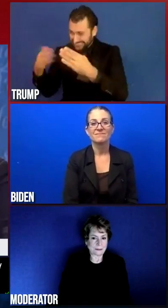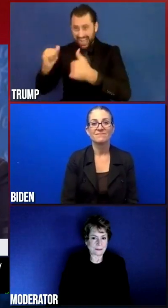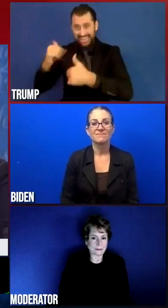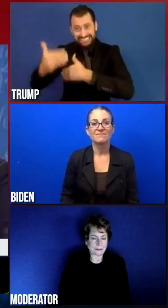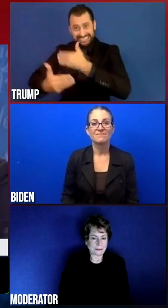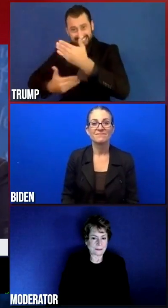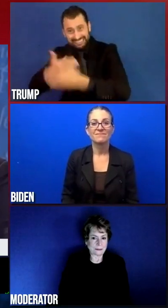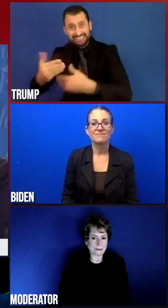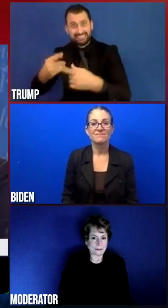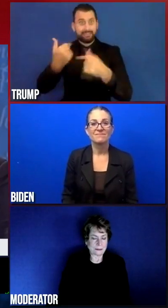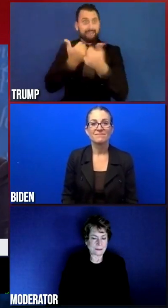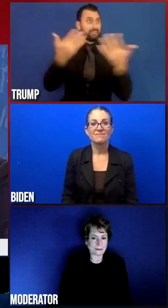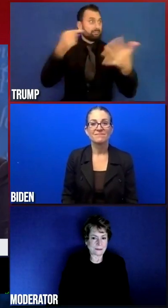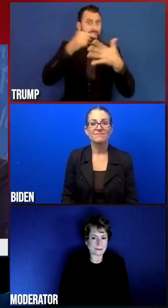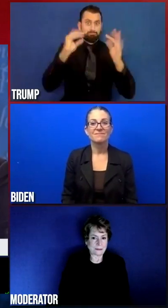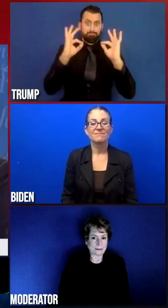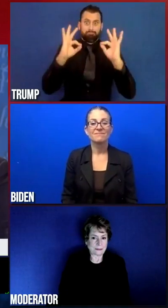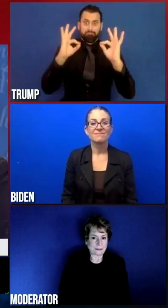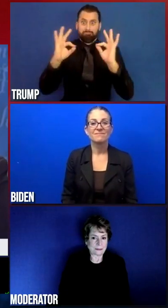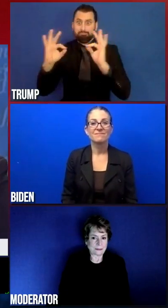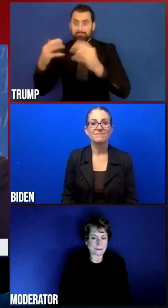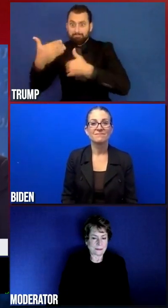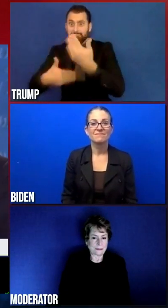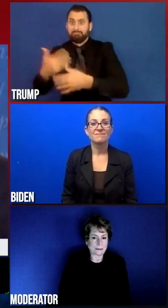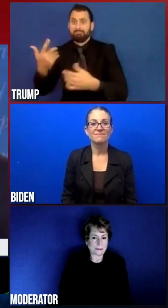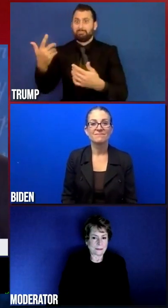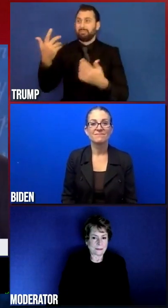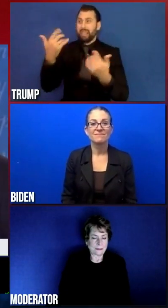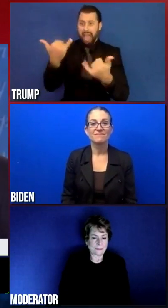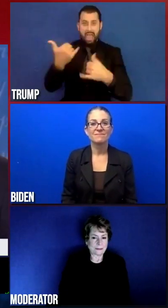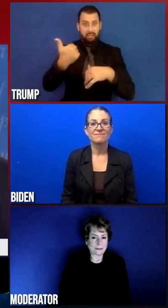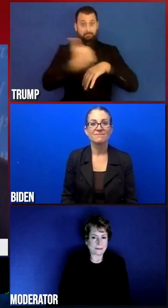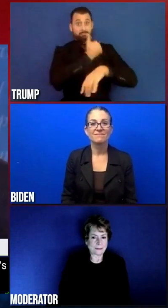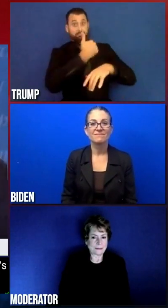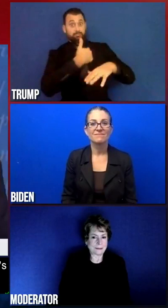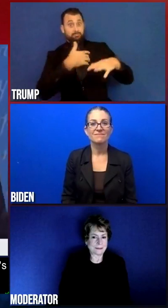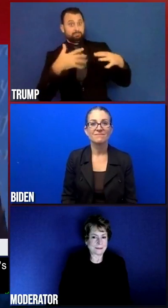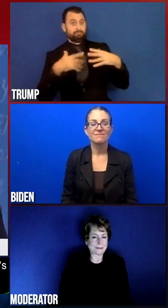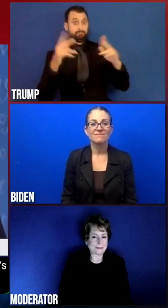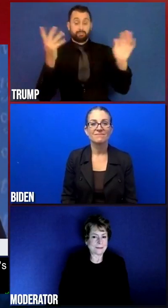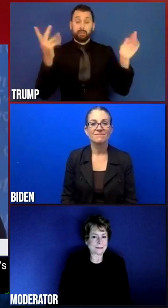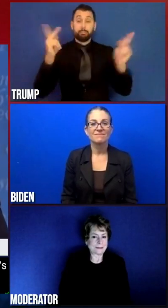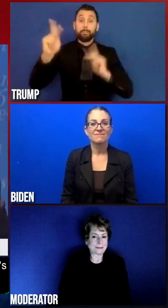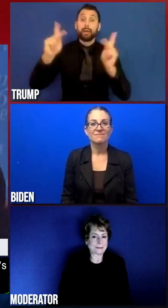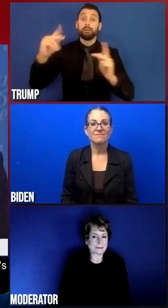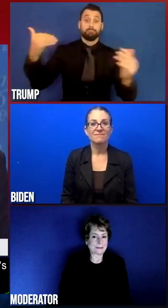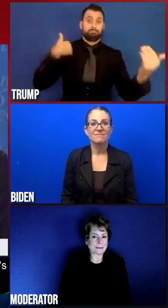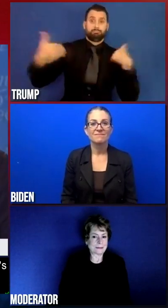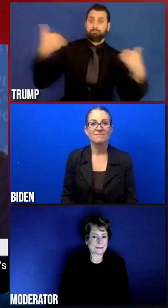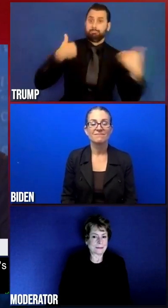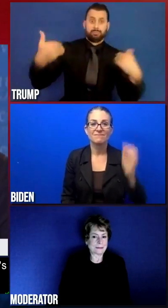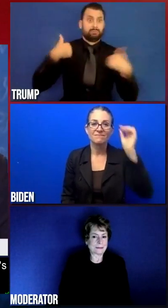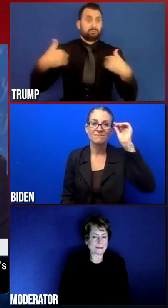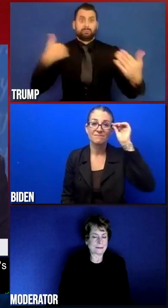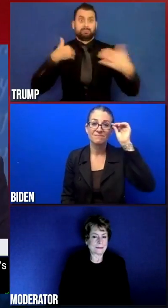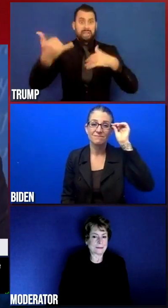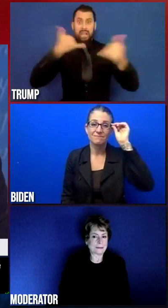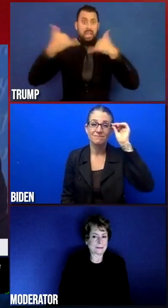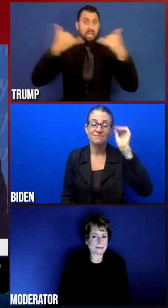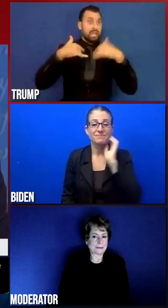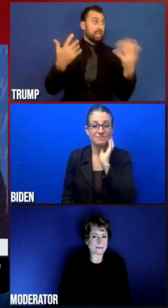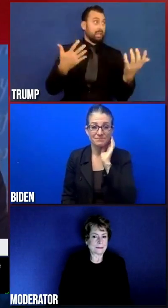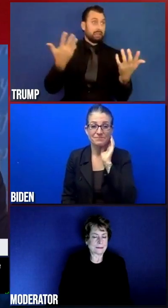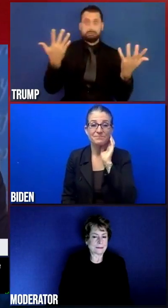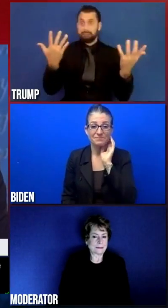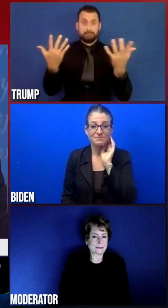were calling and they were saying, it's time maybe. And then what happened? We got hit, but now we're building it back up again. A rebuilding of the military,